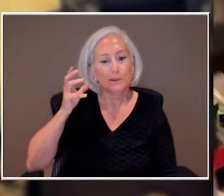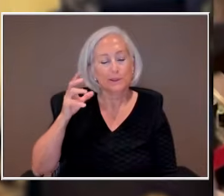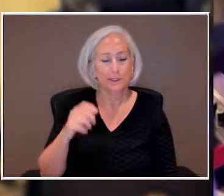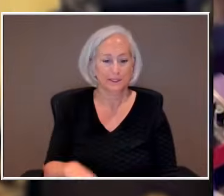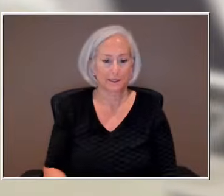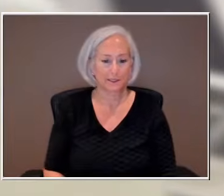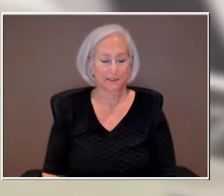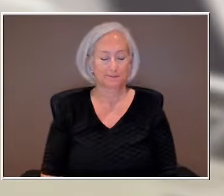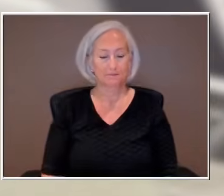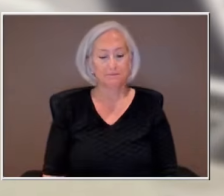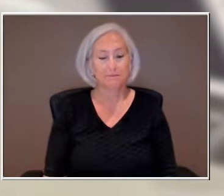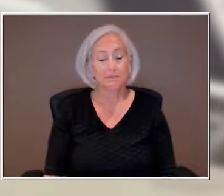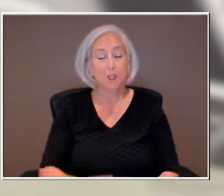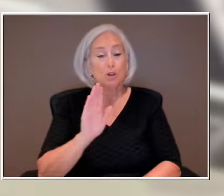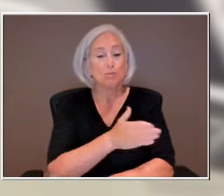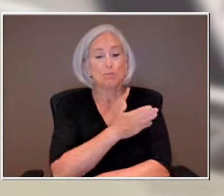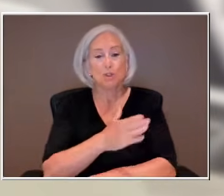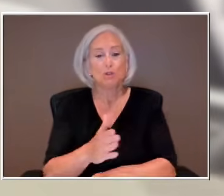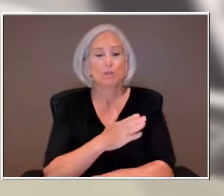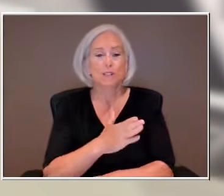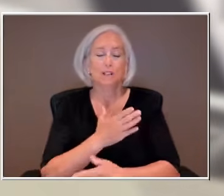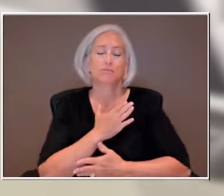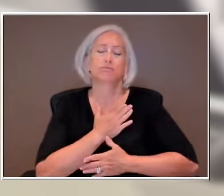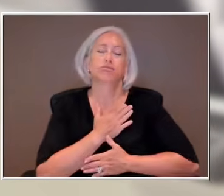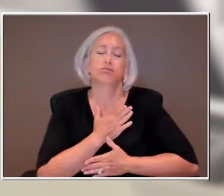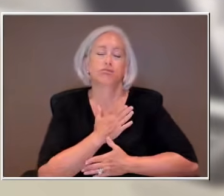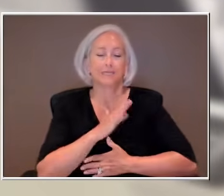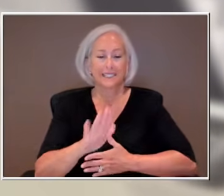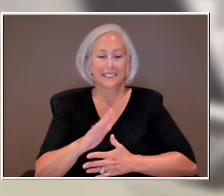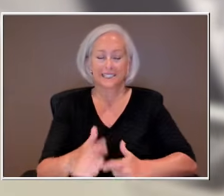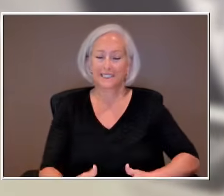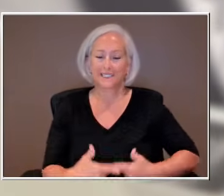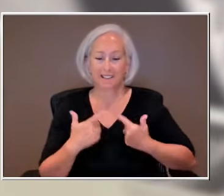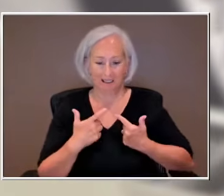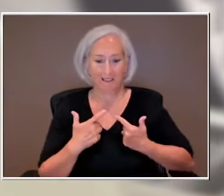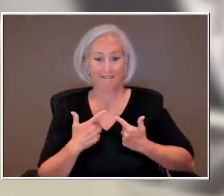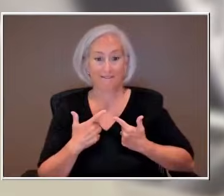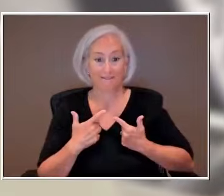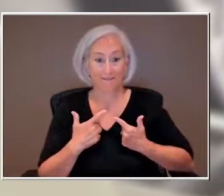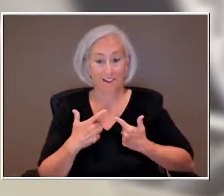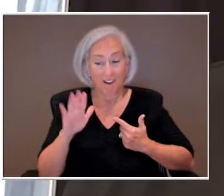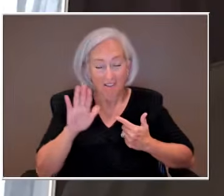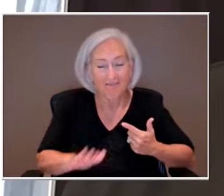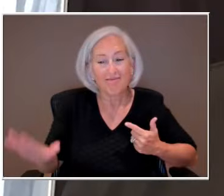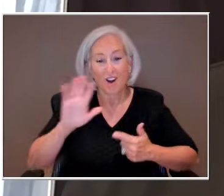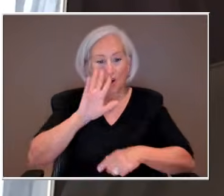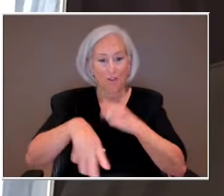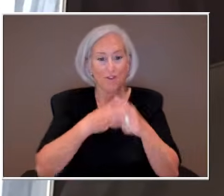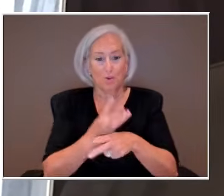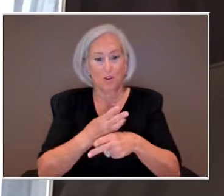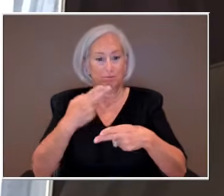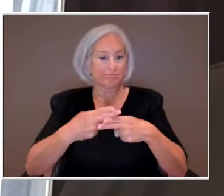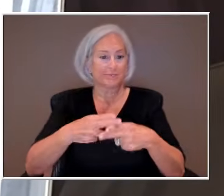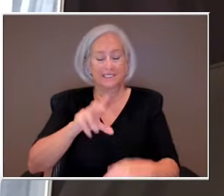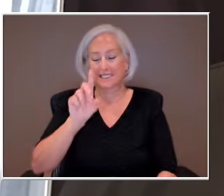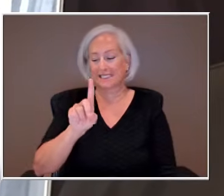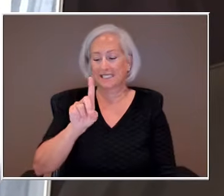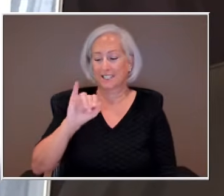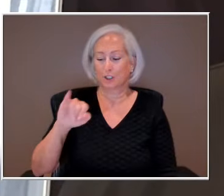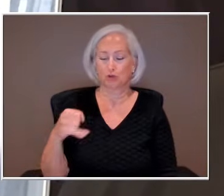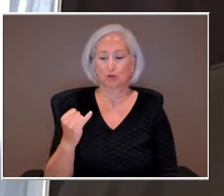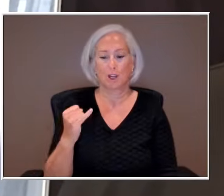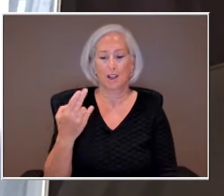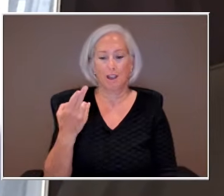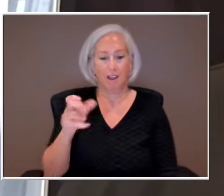DJHBBroadcasting.com. Music is the heartbeat of Richard Hankins' life. Known around the world as DJ Hank, he owns an internet